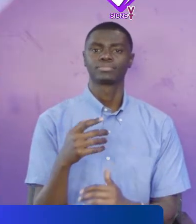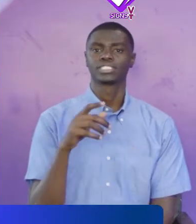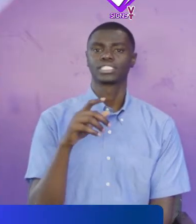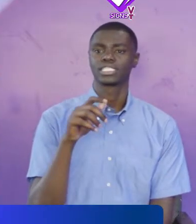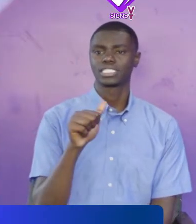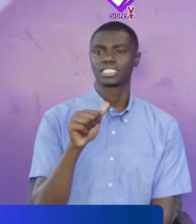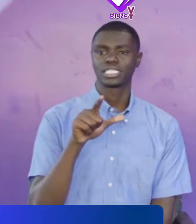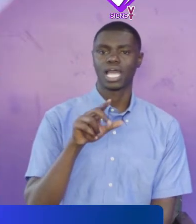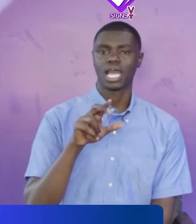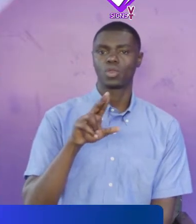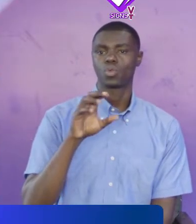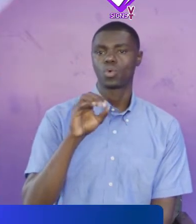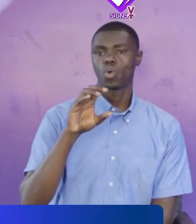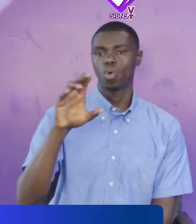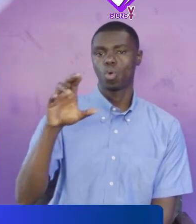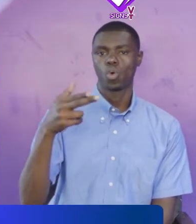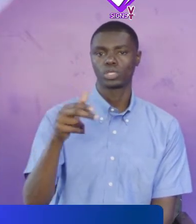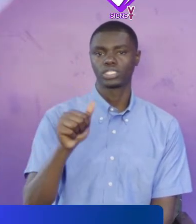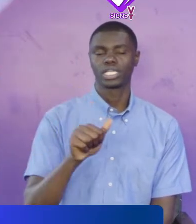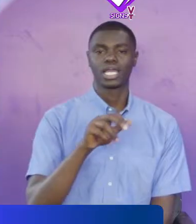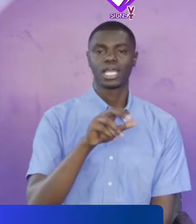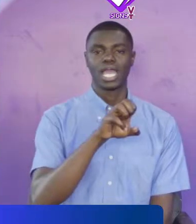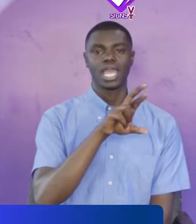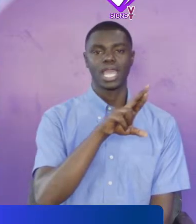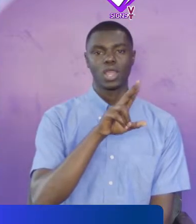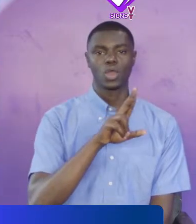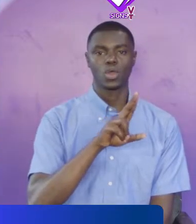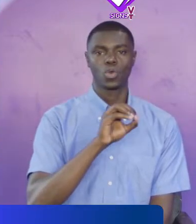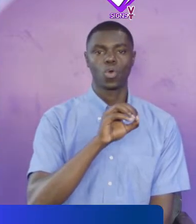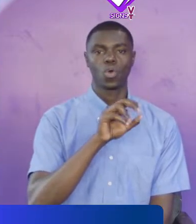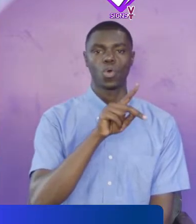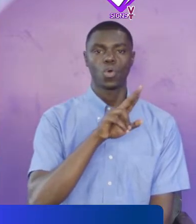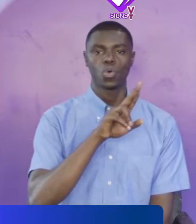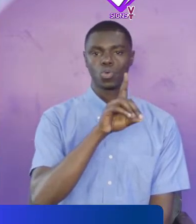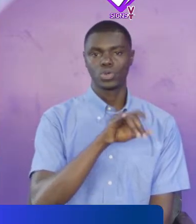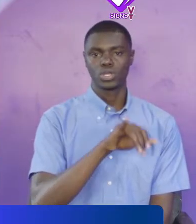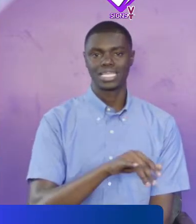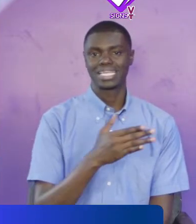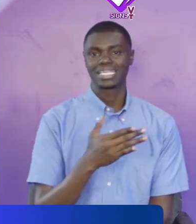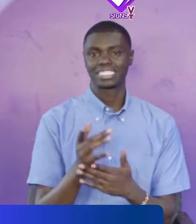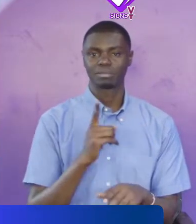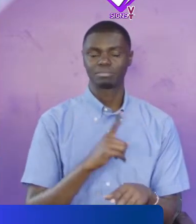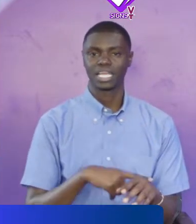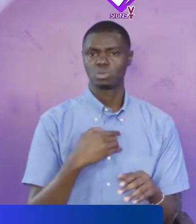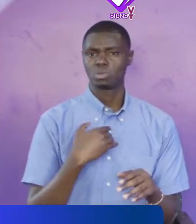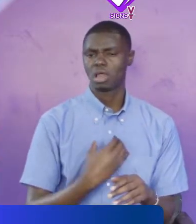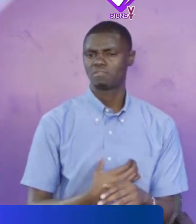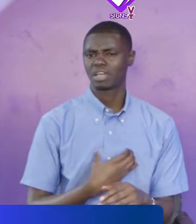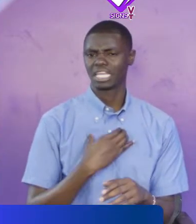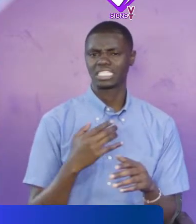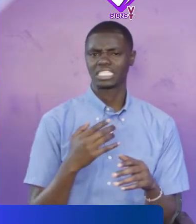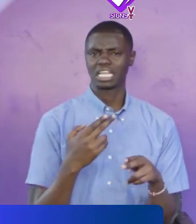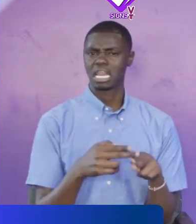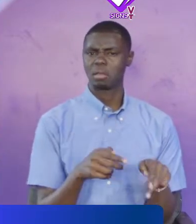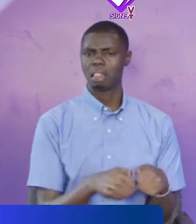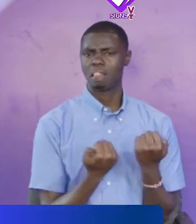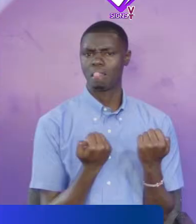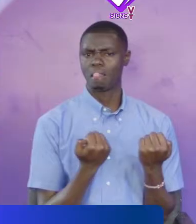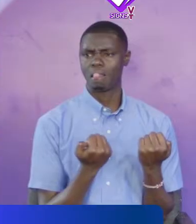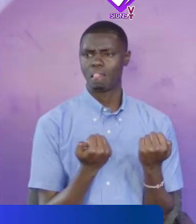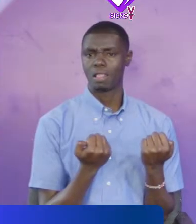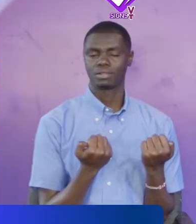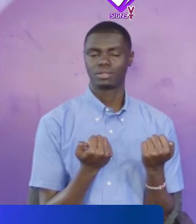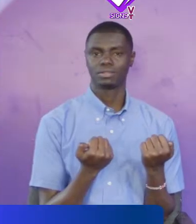Alocha Erukudi. I hope I've gotten the pronunciation right. Correct. Sometimes you have guests and you butcher their names, and it is not good at